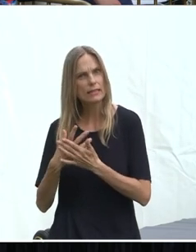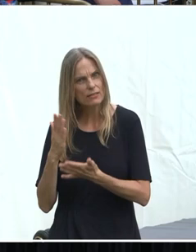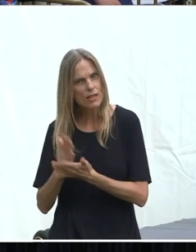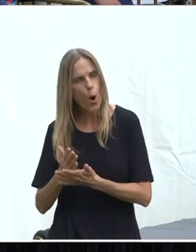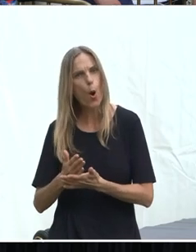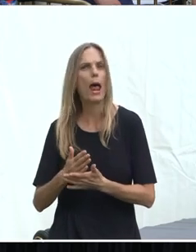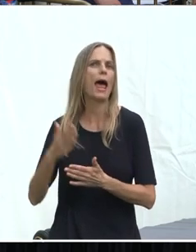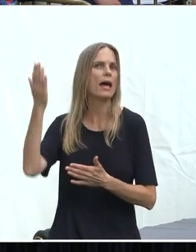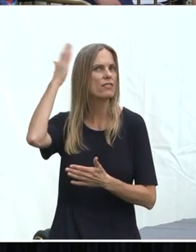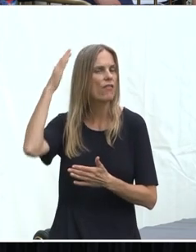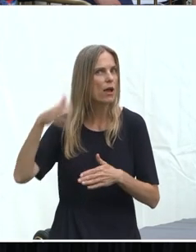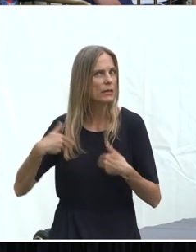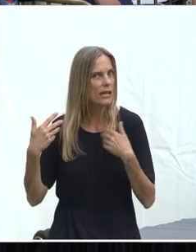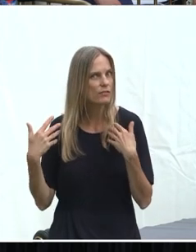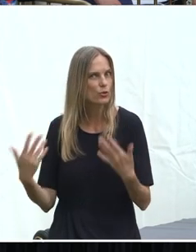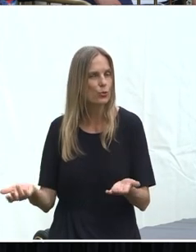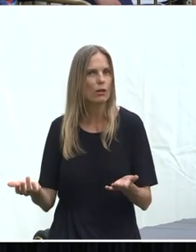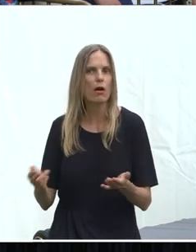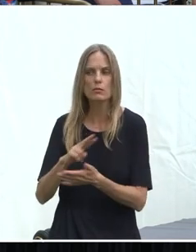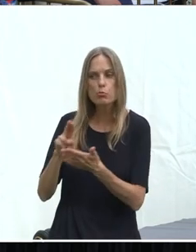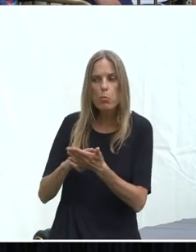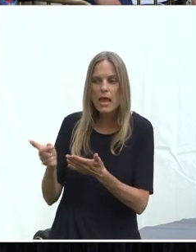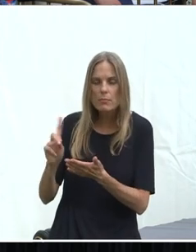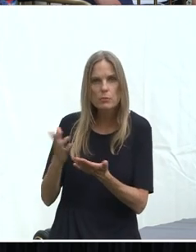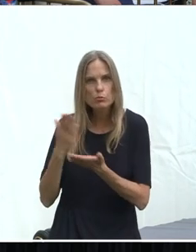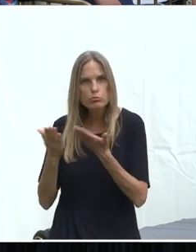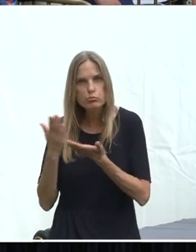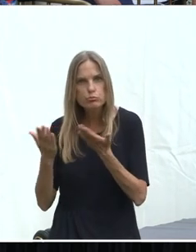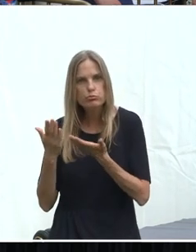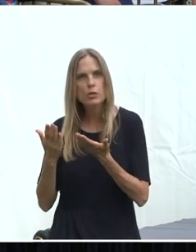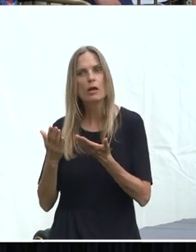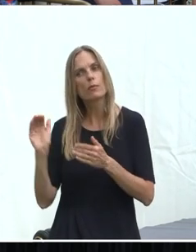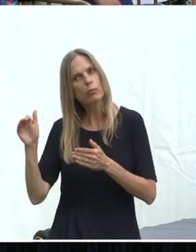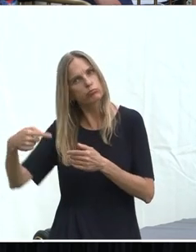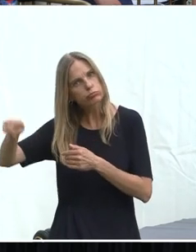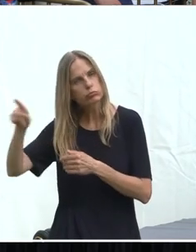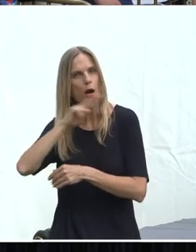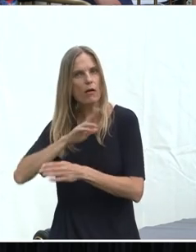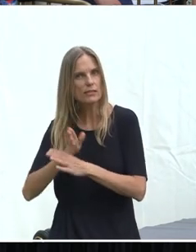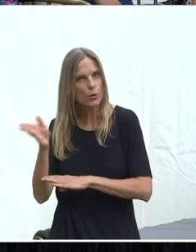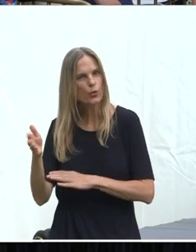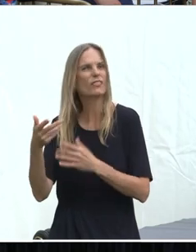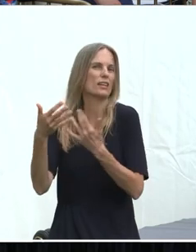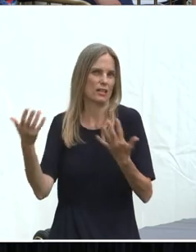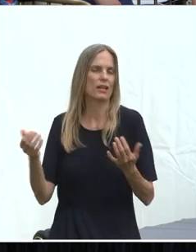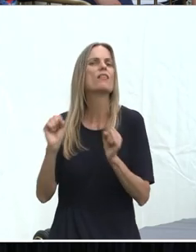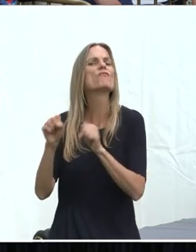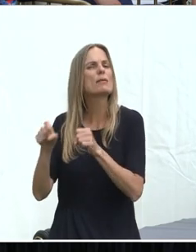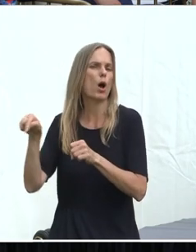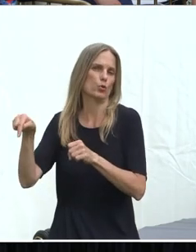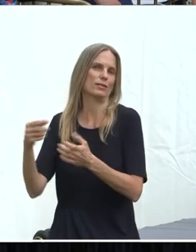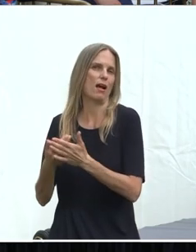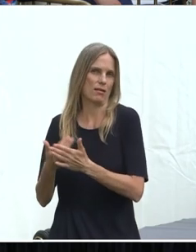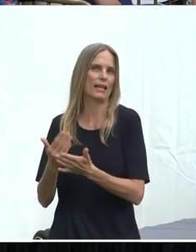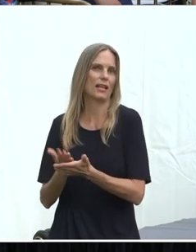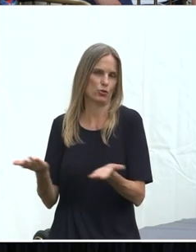mental health? If there are issues, we'll sort of tell you to go and see your doctor, for instance. There are opportunities there. It just